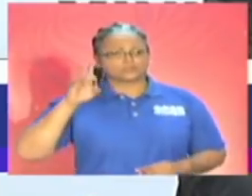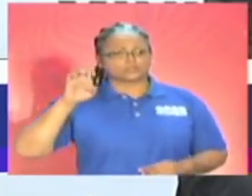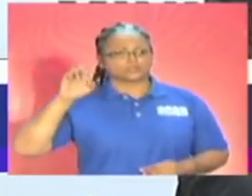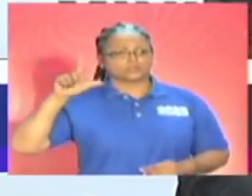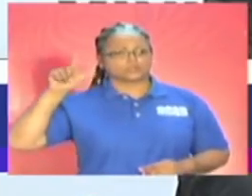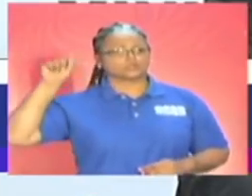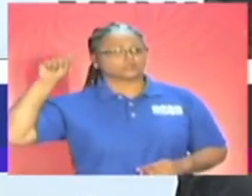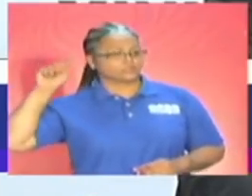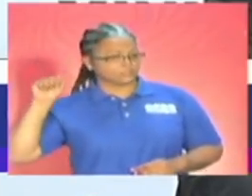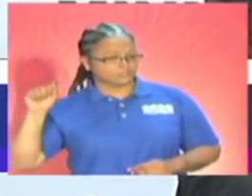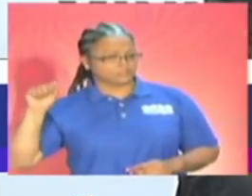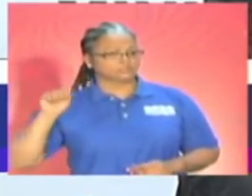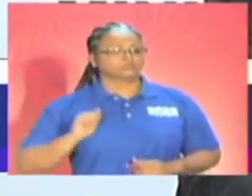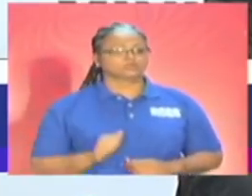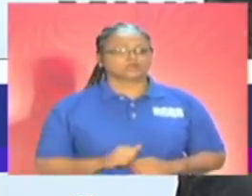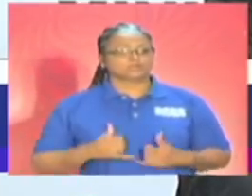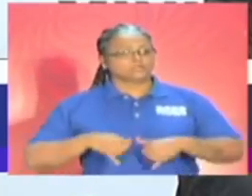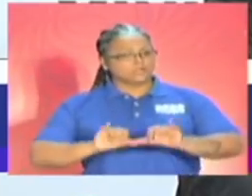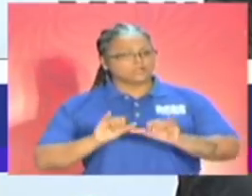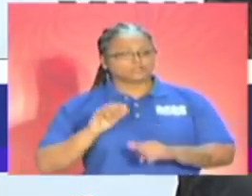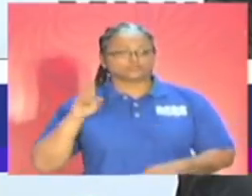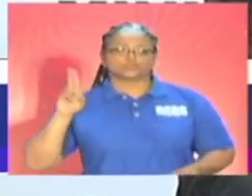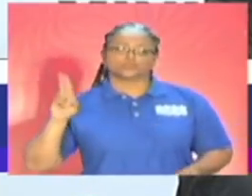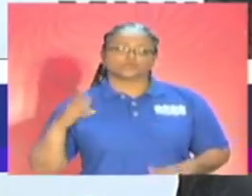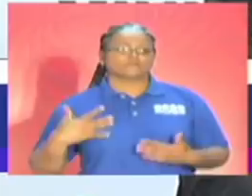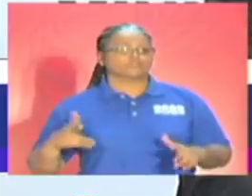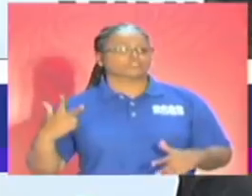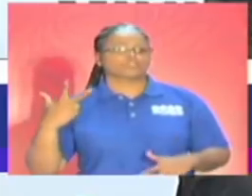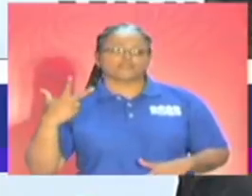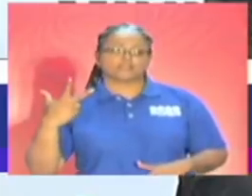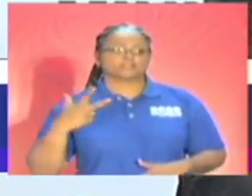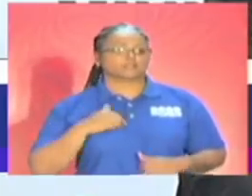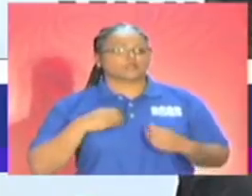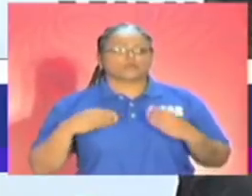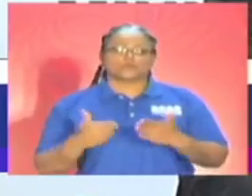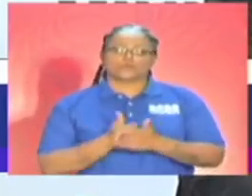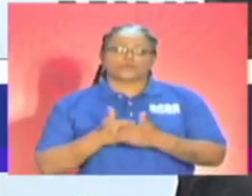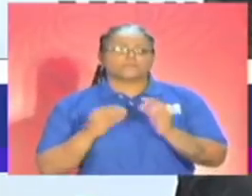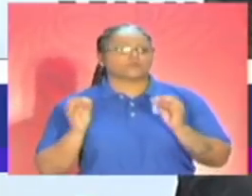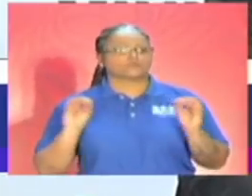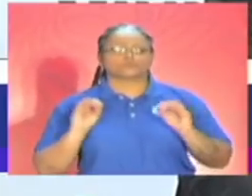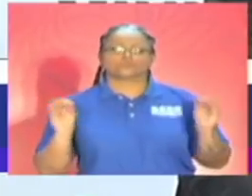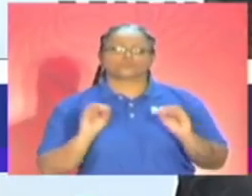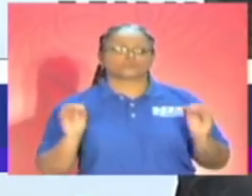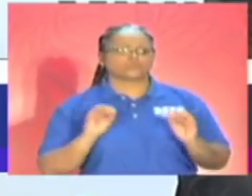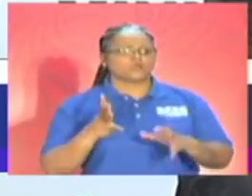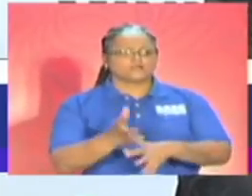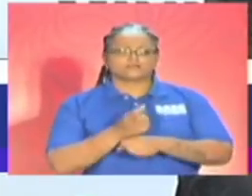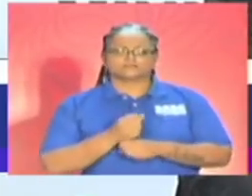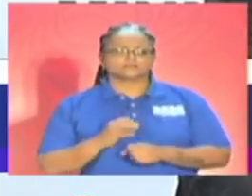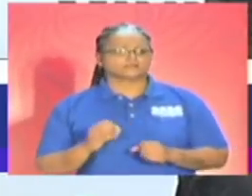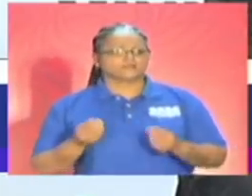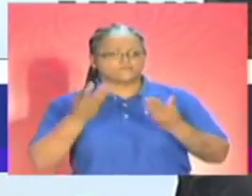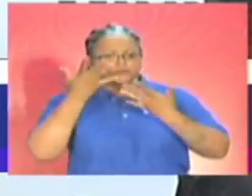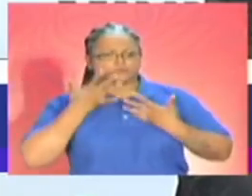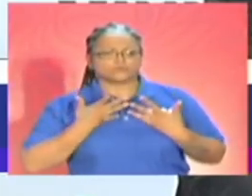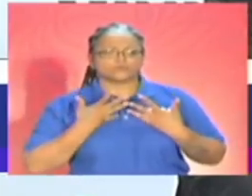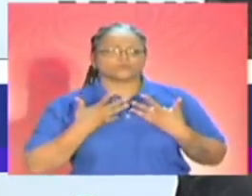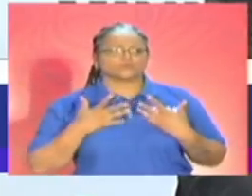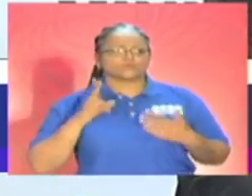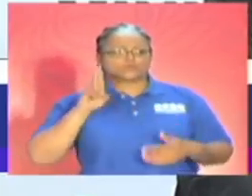three. I haven't gotten any other indication from UE of any additional cases beyond the first three that we